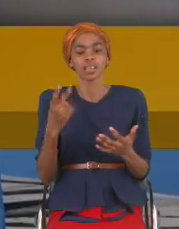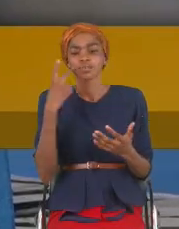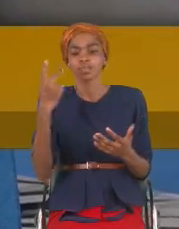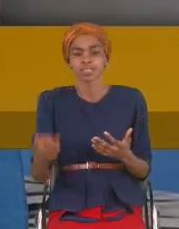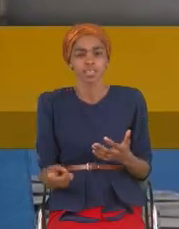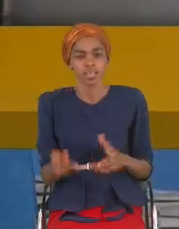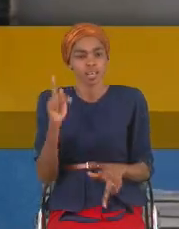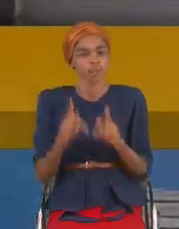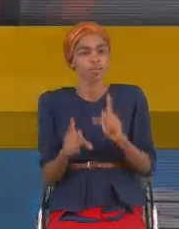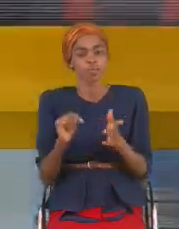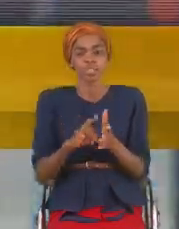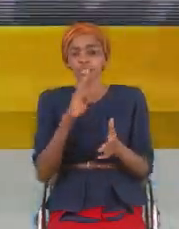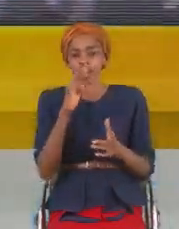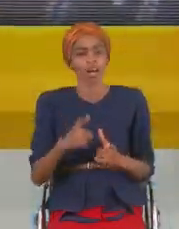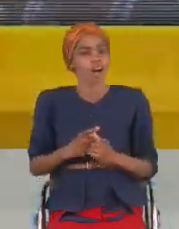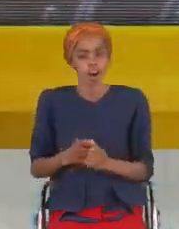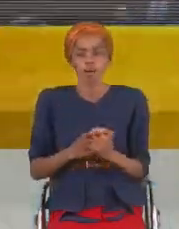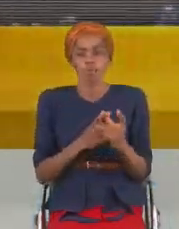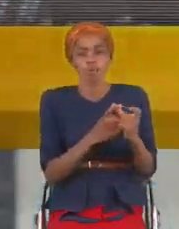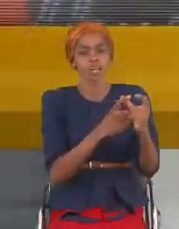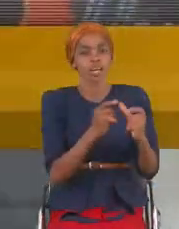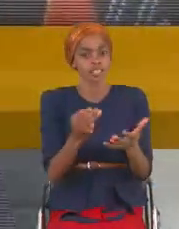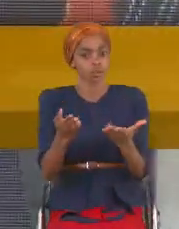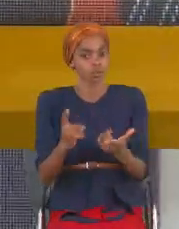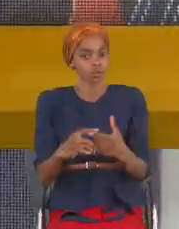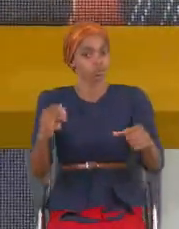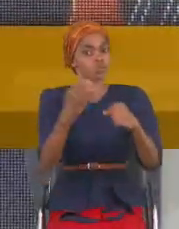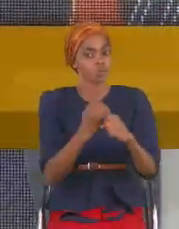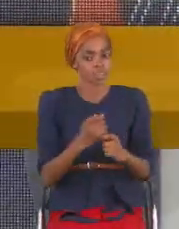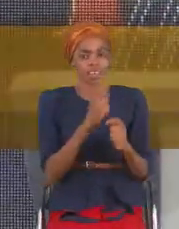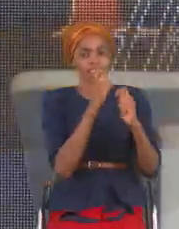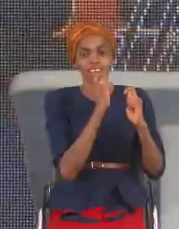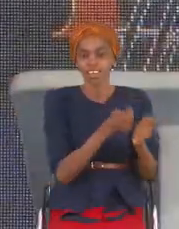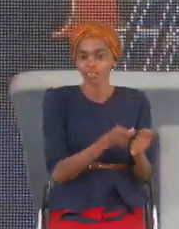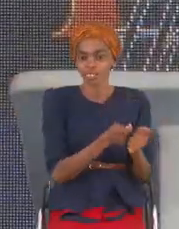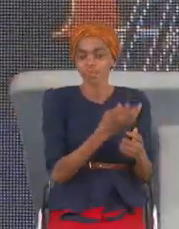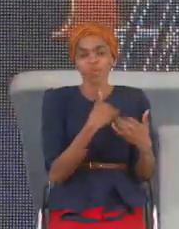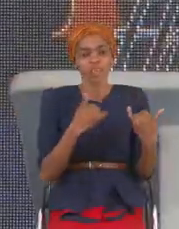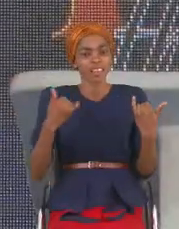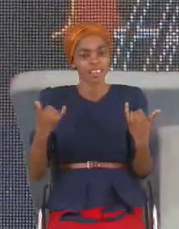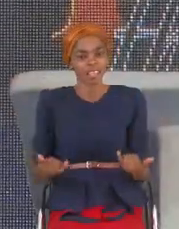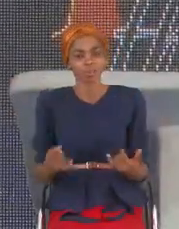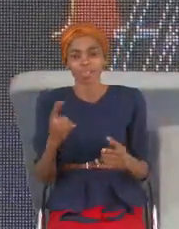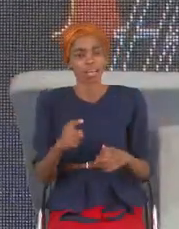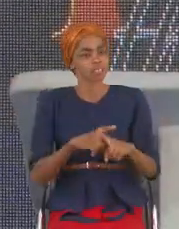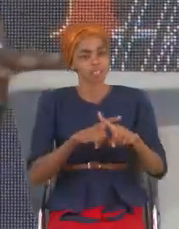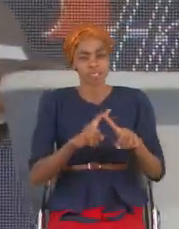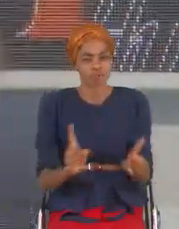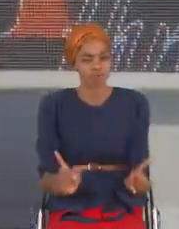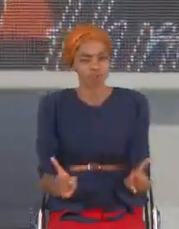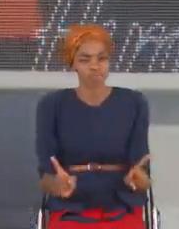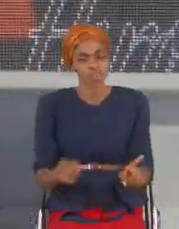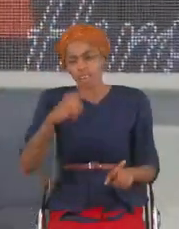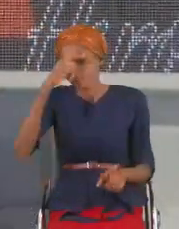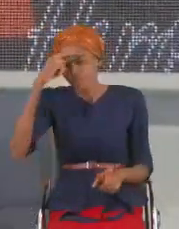are running and they want to win a medal. And they are distinguished